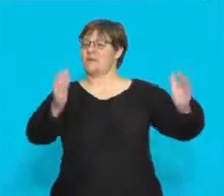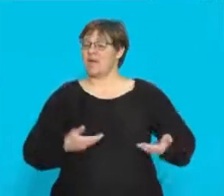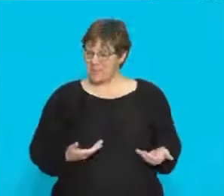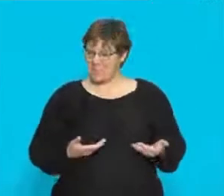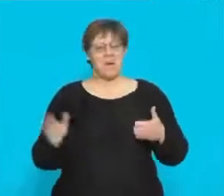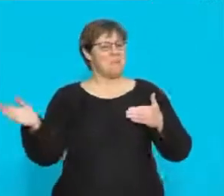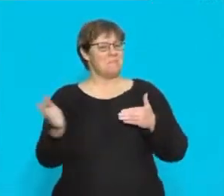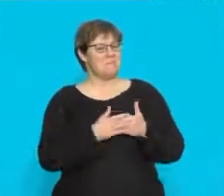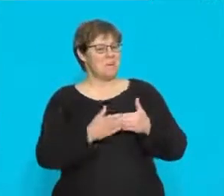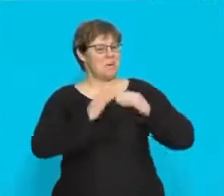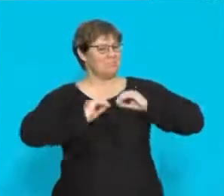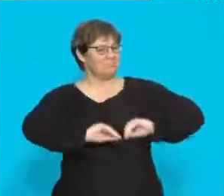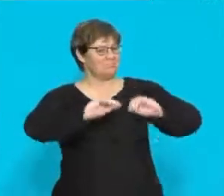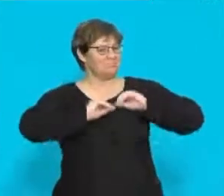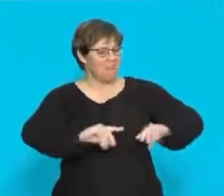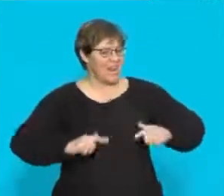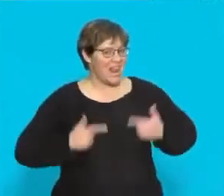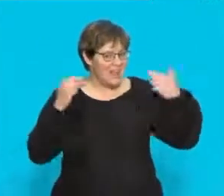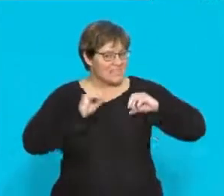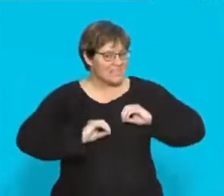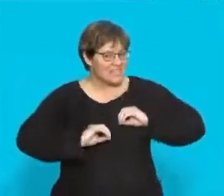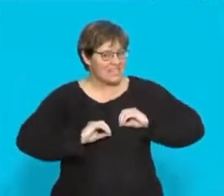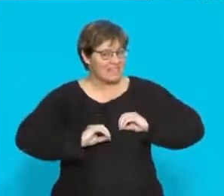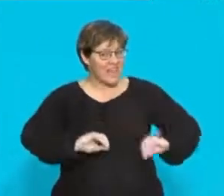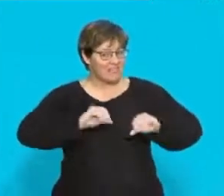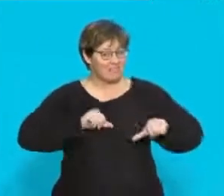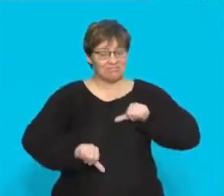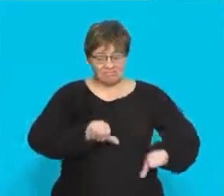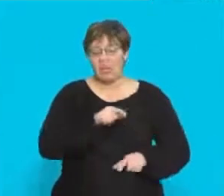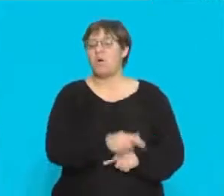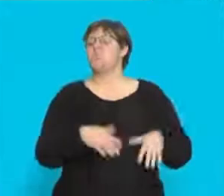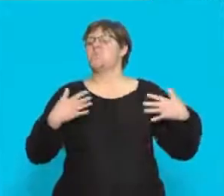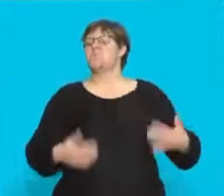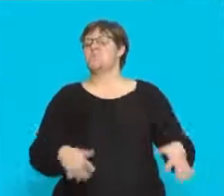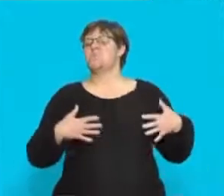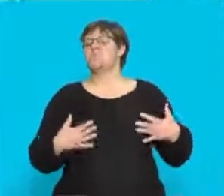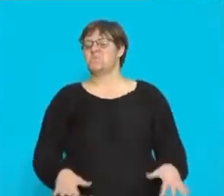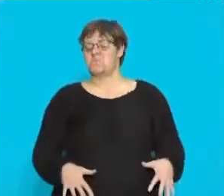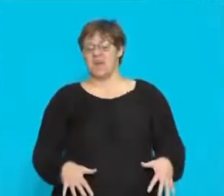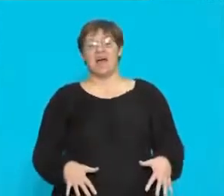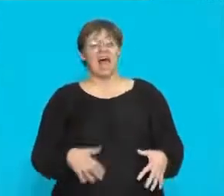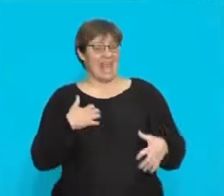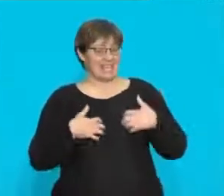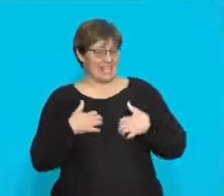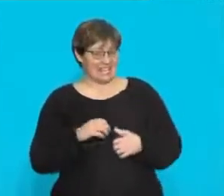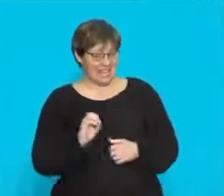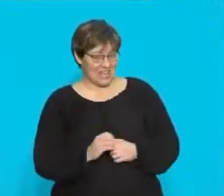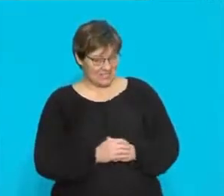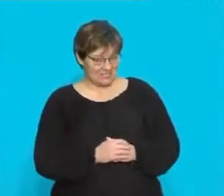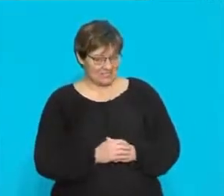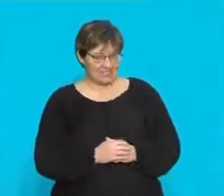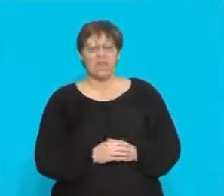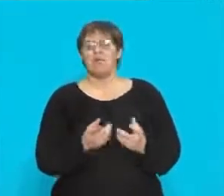Welcome, Life Sciences, to yet another exciting life science lesson. We are busy journeying through